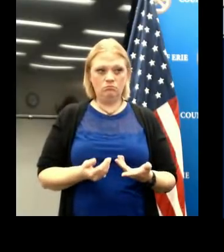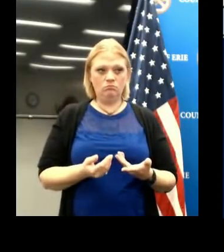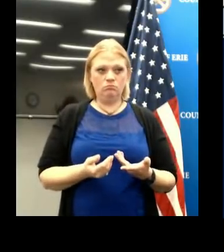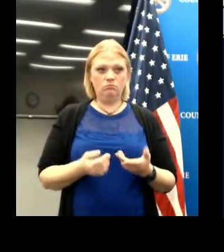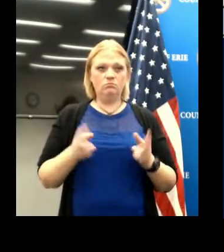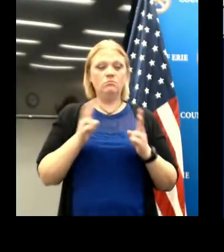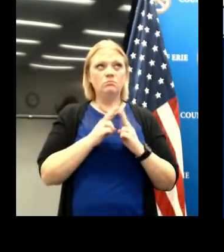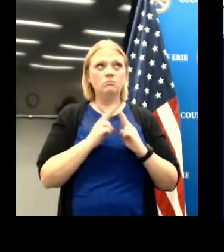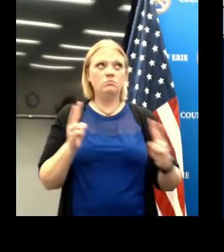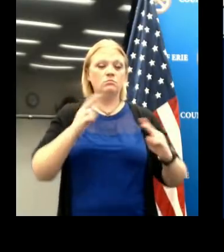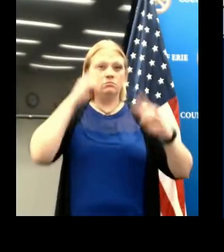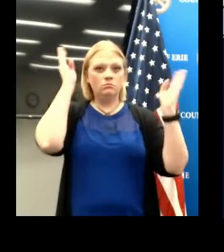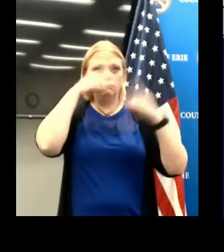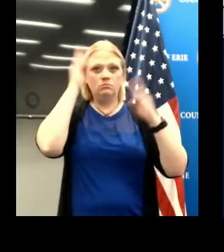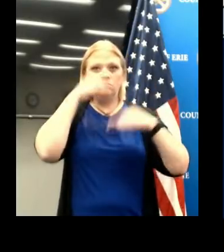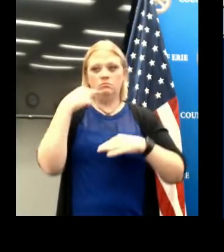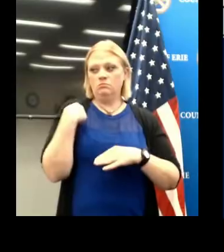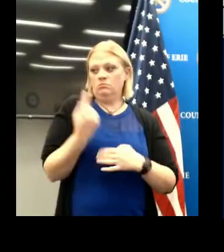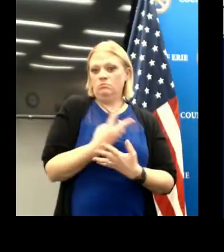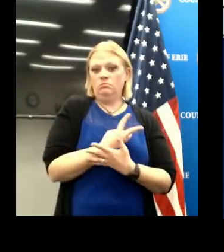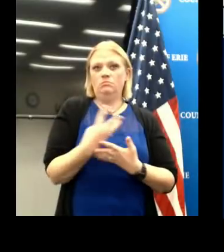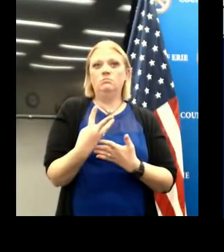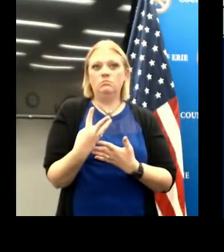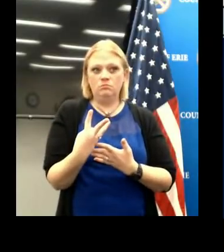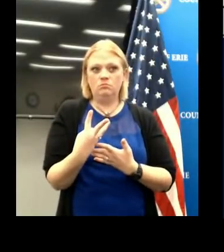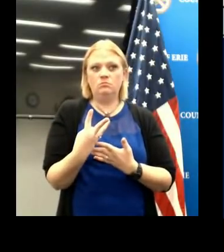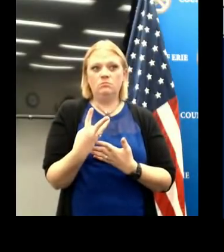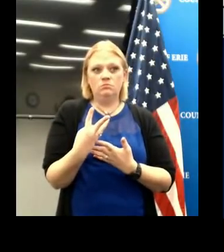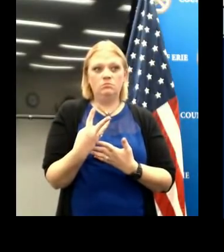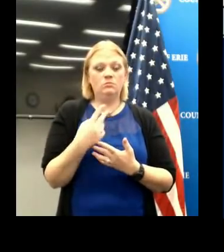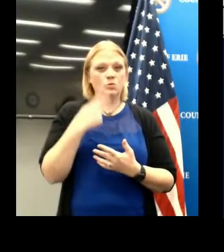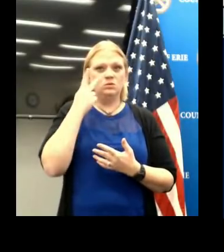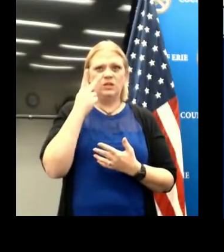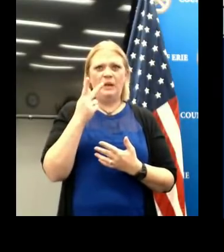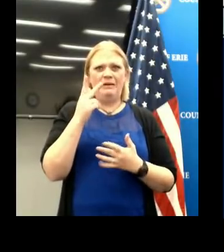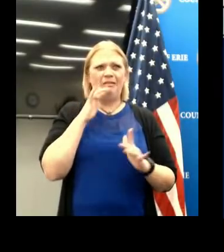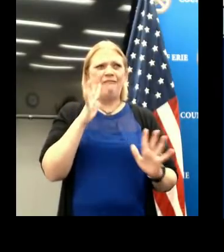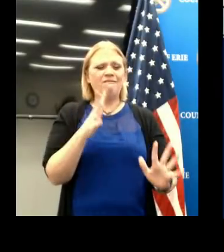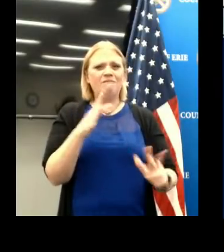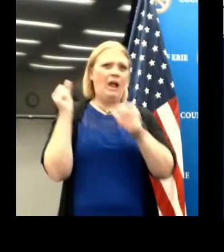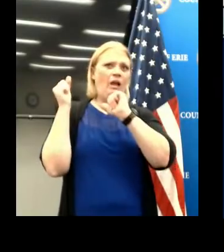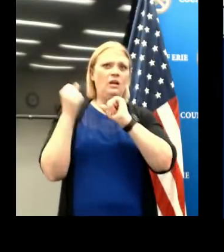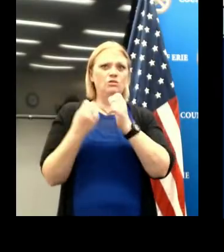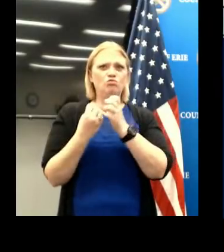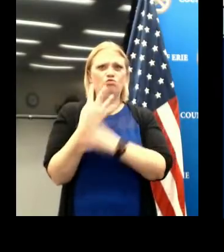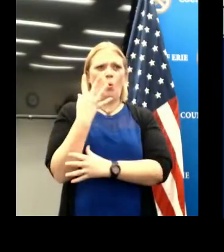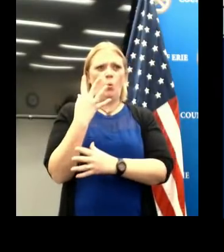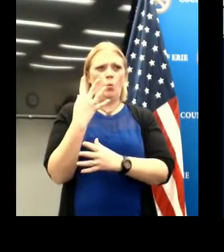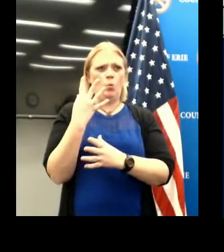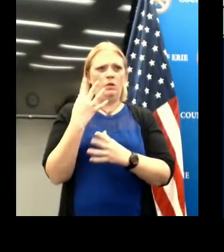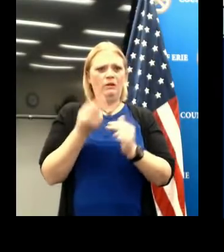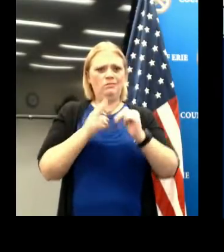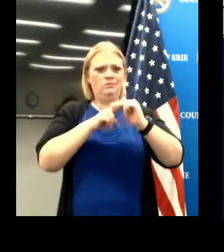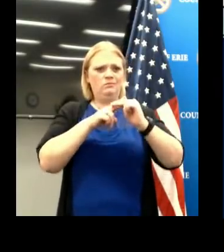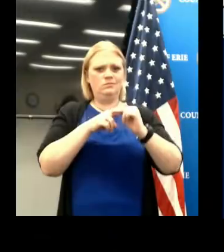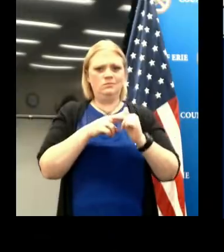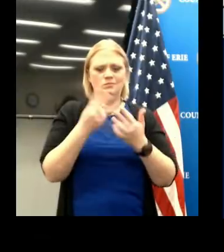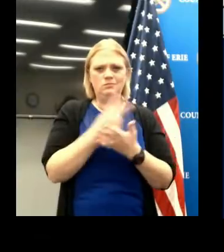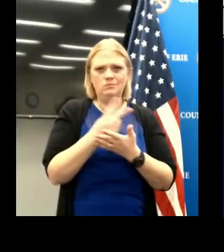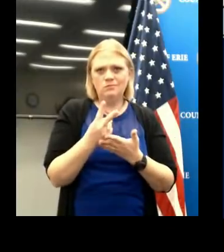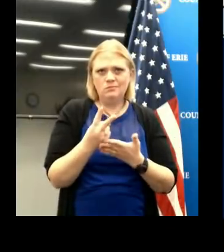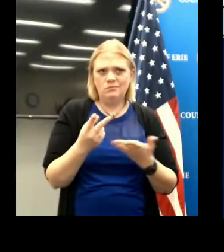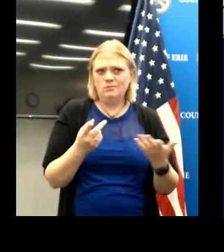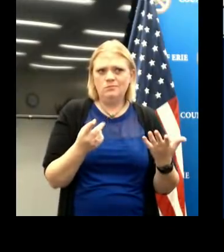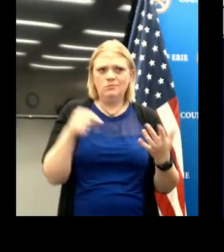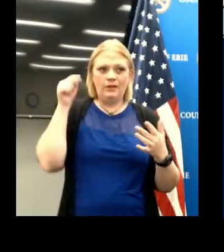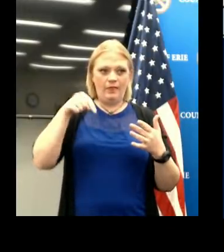very worried over this last 6 weeks as we've seen this rapid growth in the last 2 weeks. And this week's total, which of course